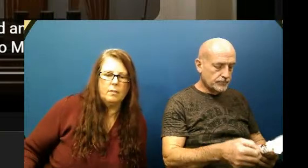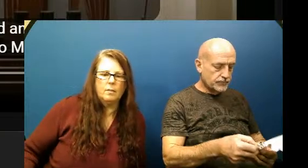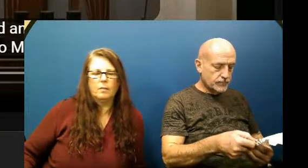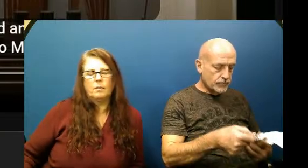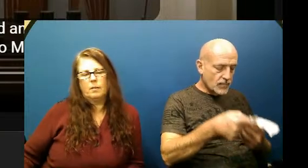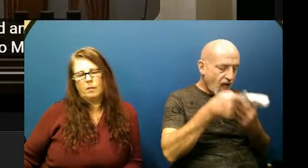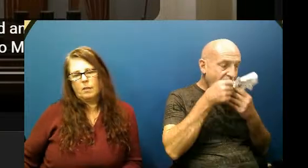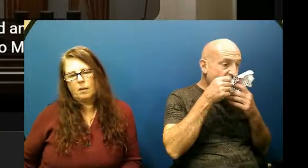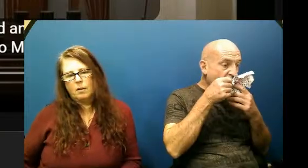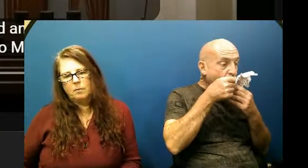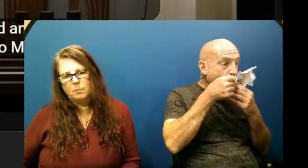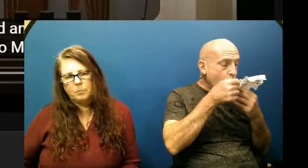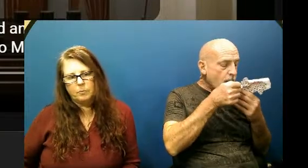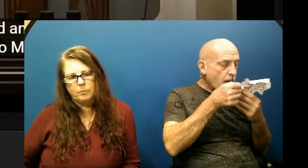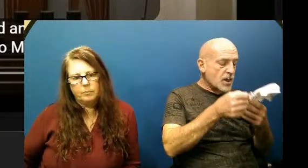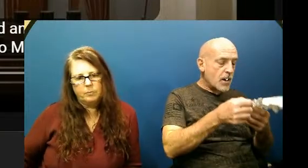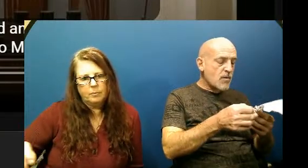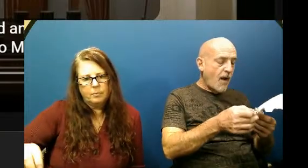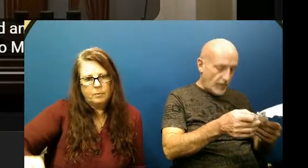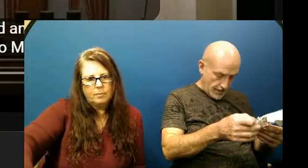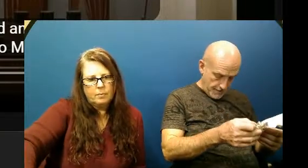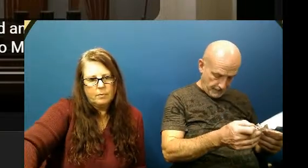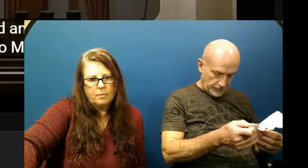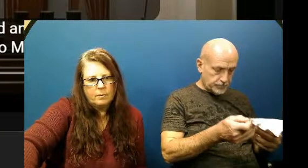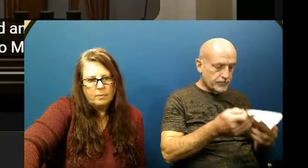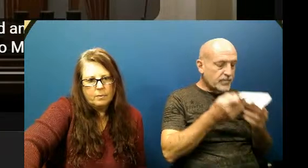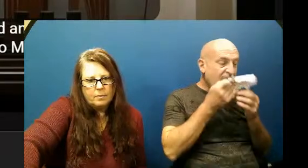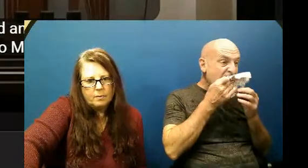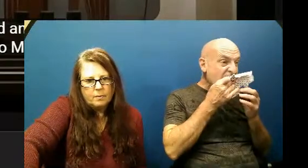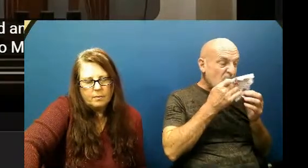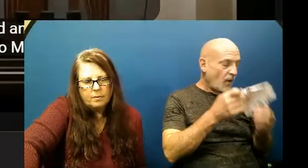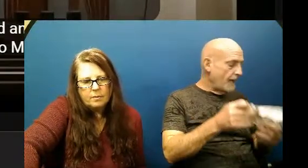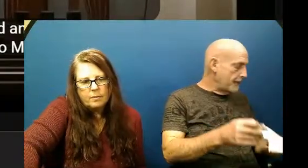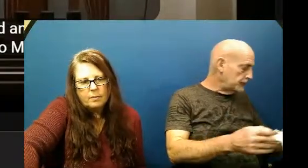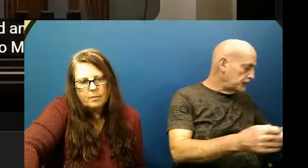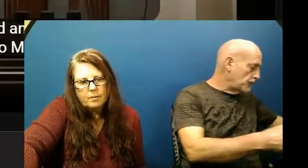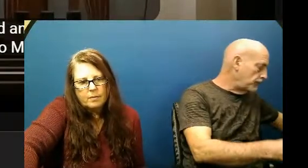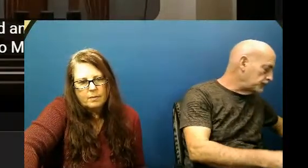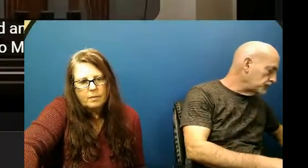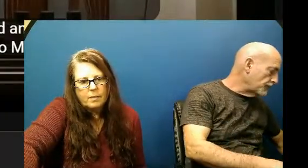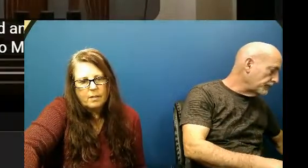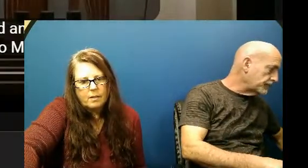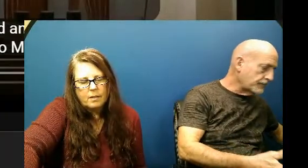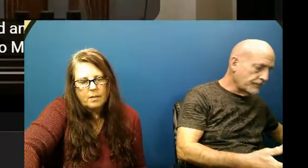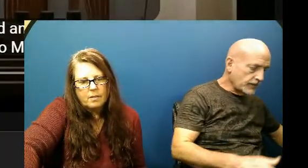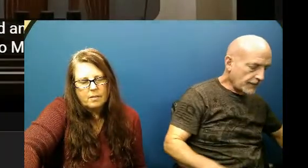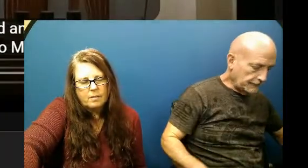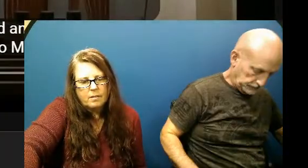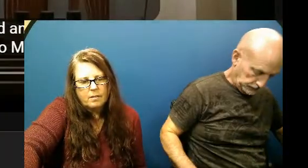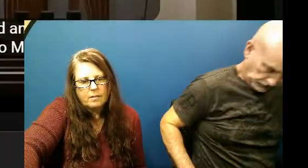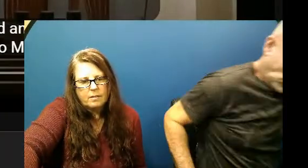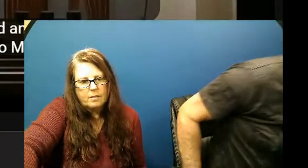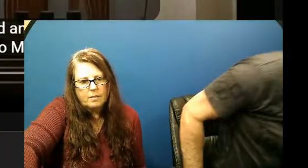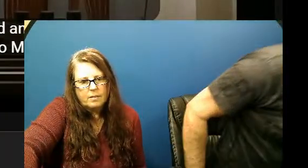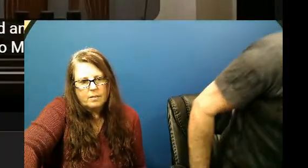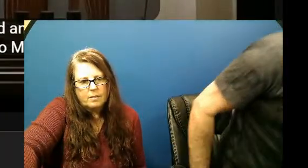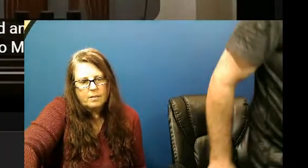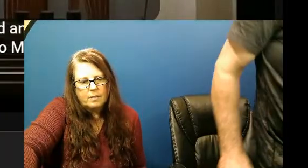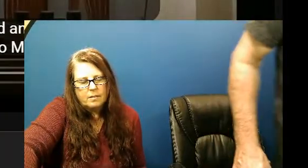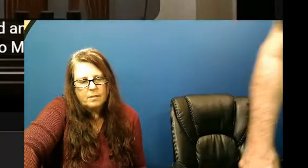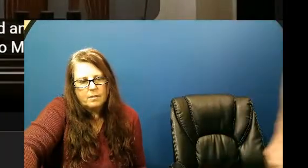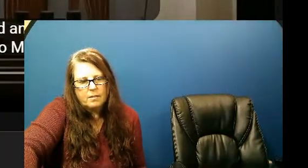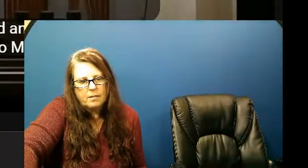business, use whatever algorithm it wants, use whatever content moderation policies it wants, just like everybody else does,